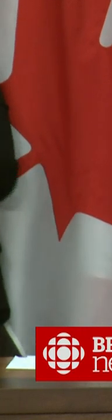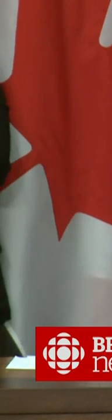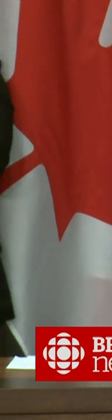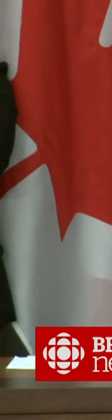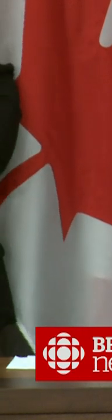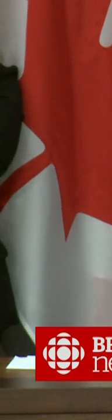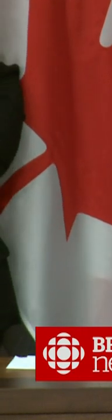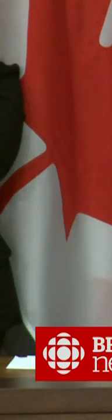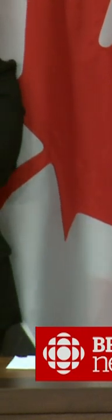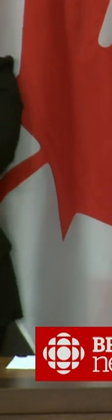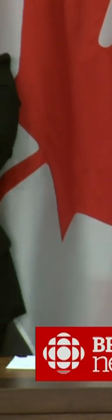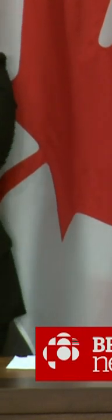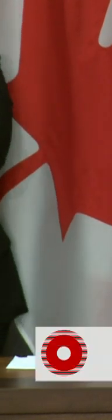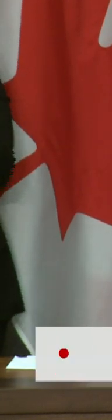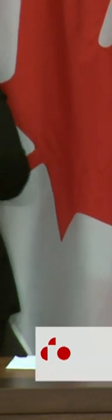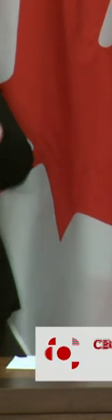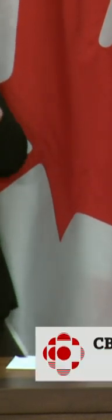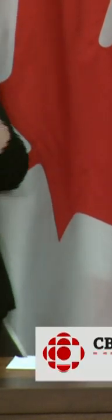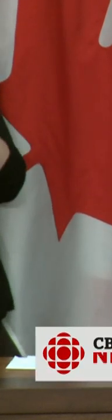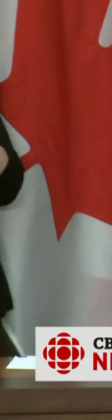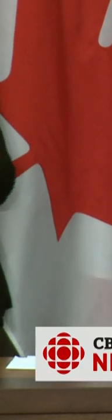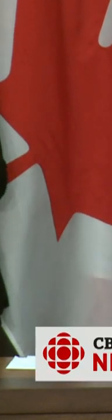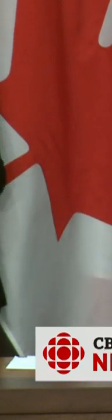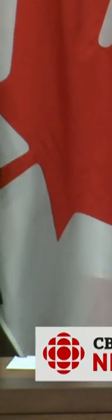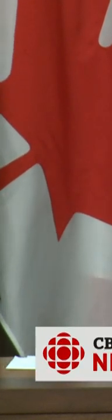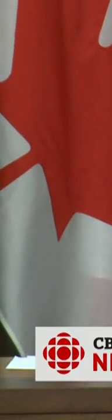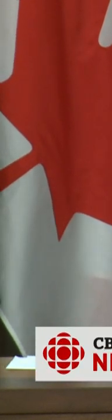This is the sort of thing that we have in Canada